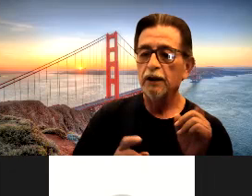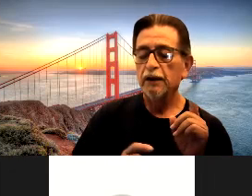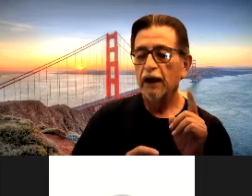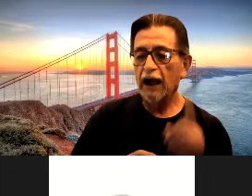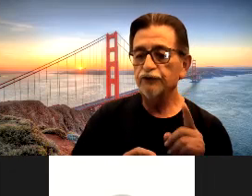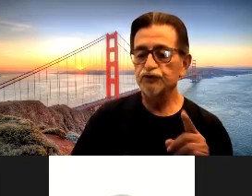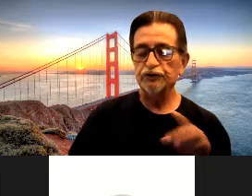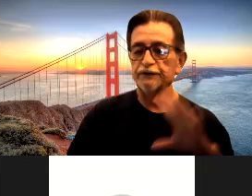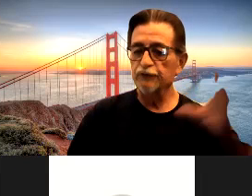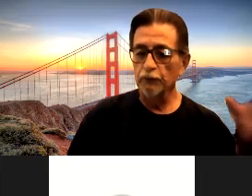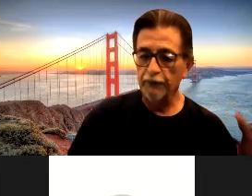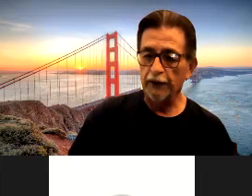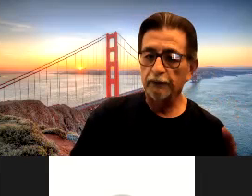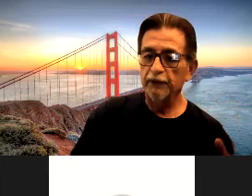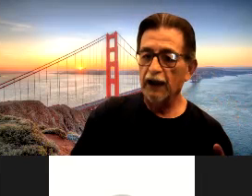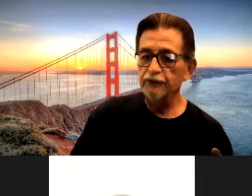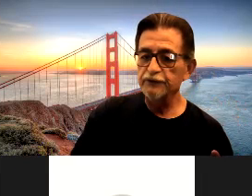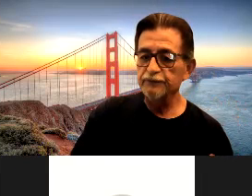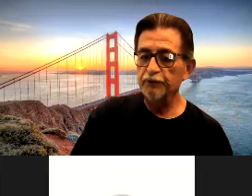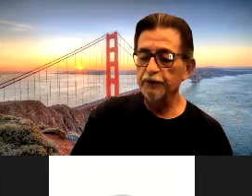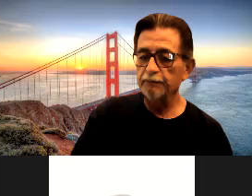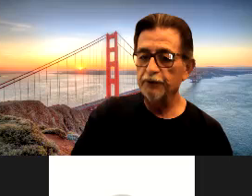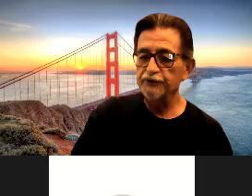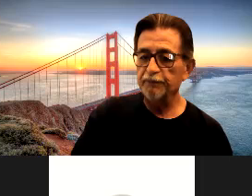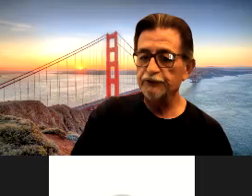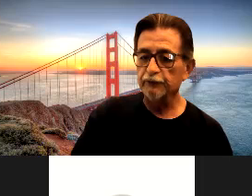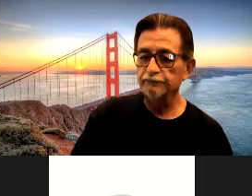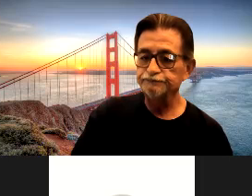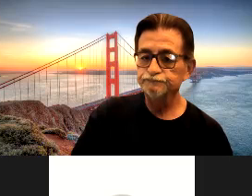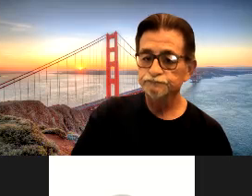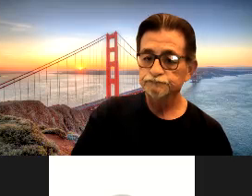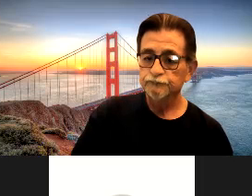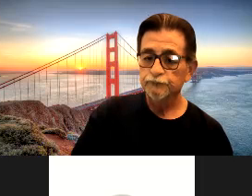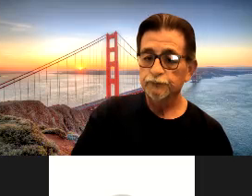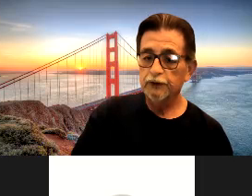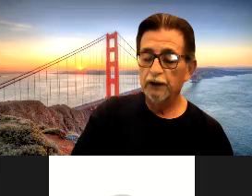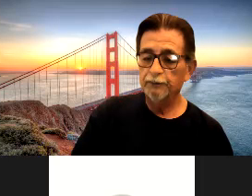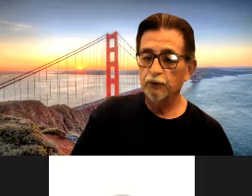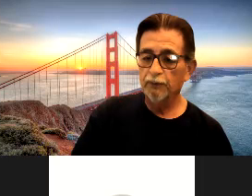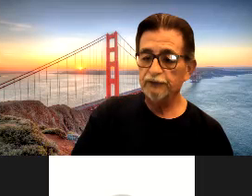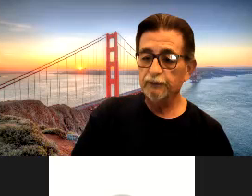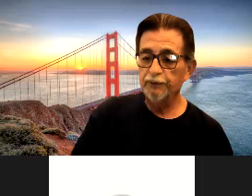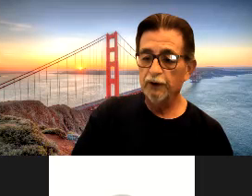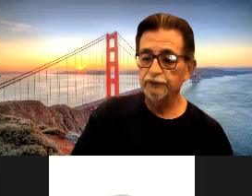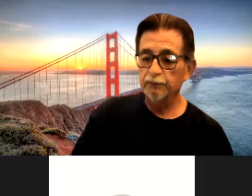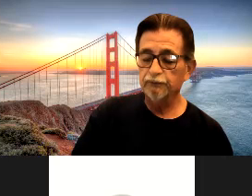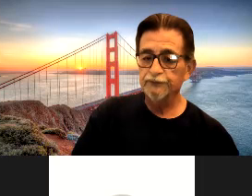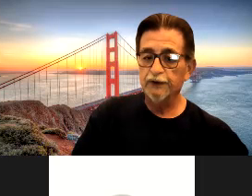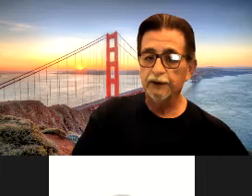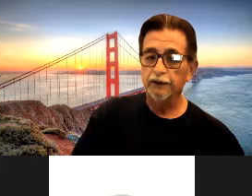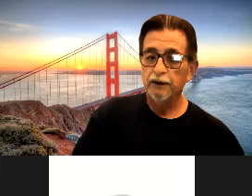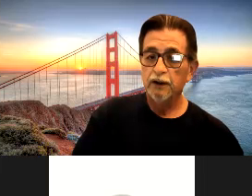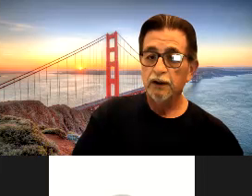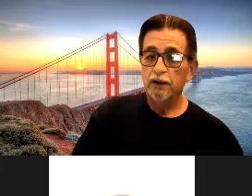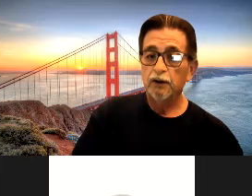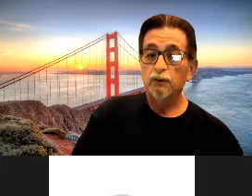Now, hydrogen is over there, but hydrogen is pretty special. Okay, go back to the periodic table for a